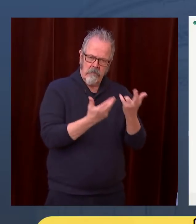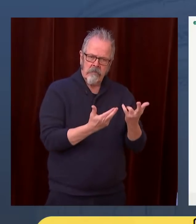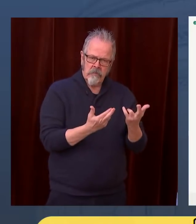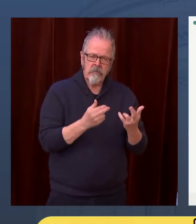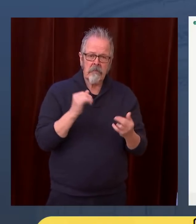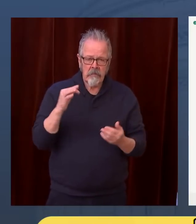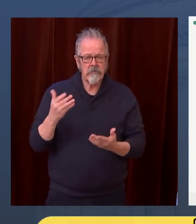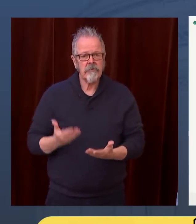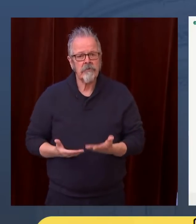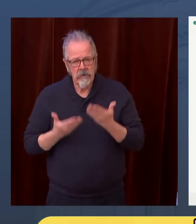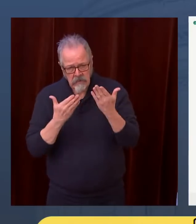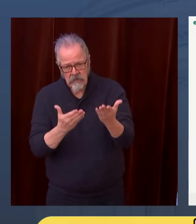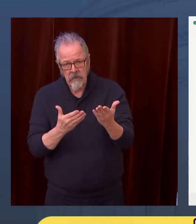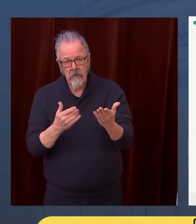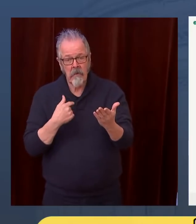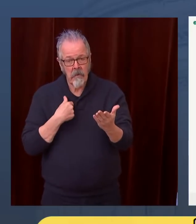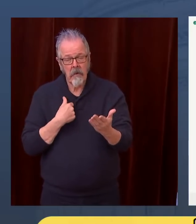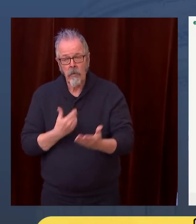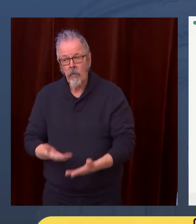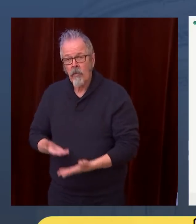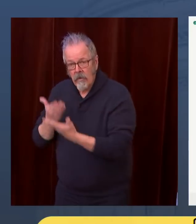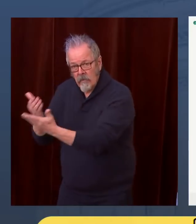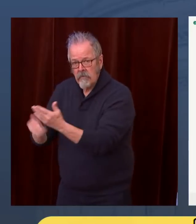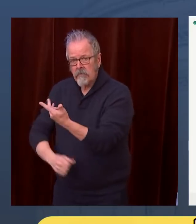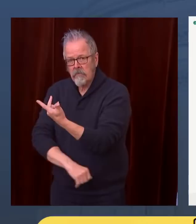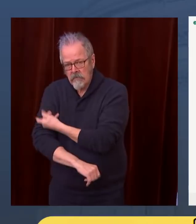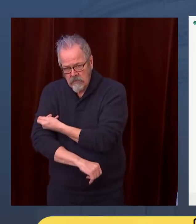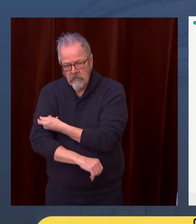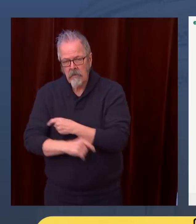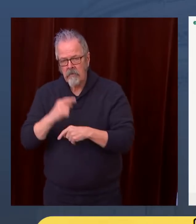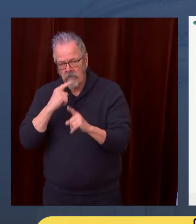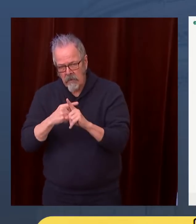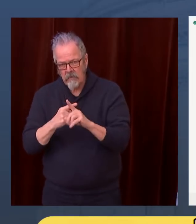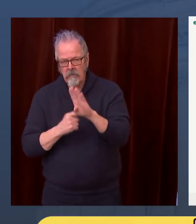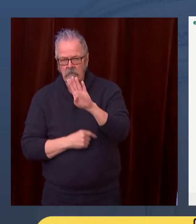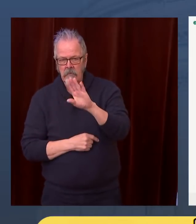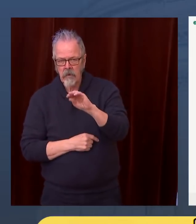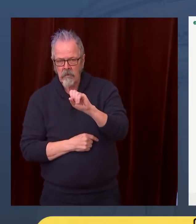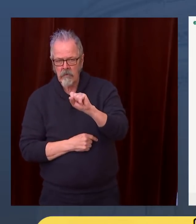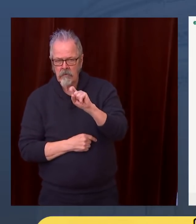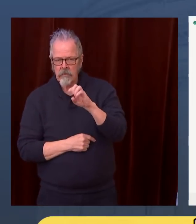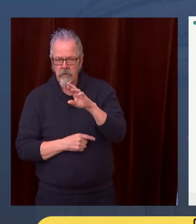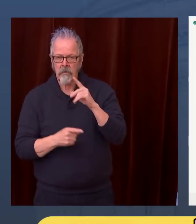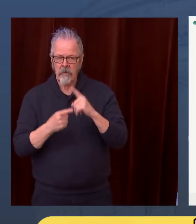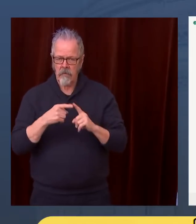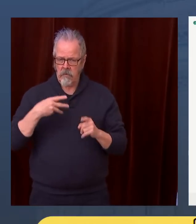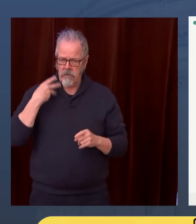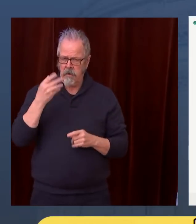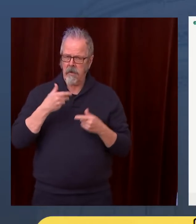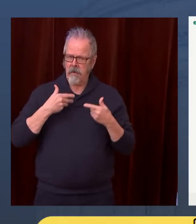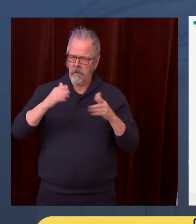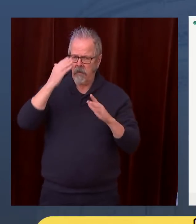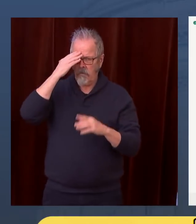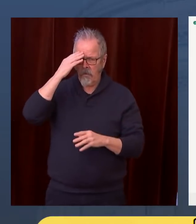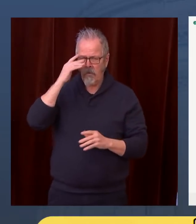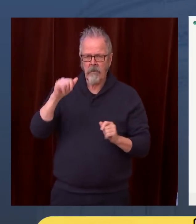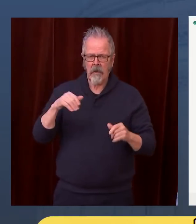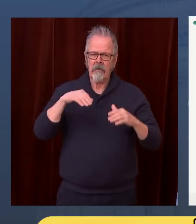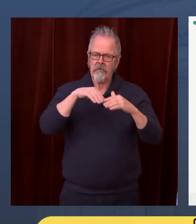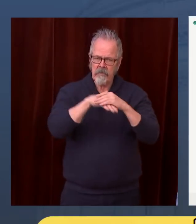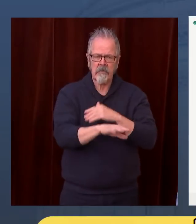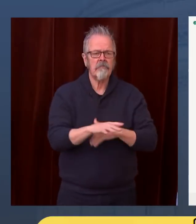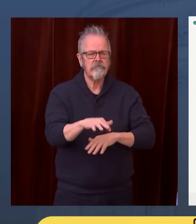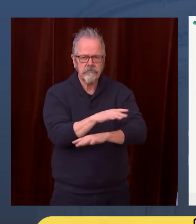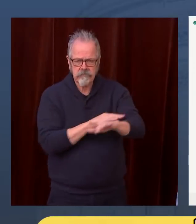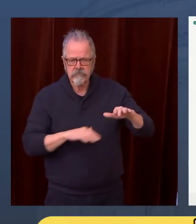boosters, it is really important for Washingtonians to know what kinds of activities they can go into, do, and be a part of